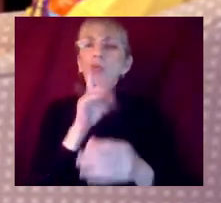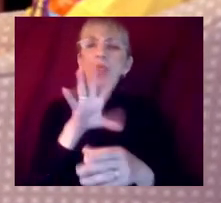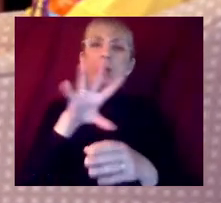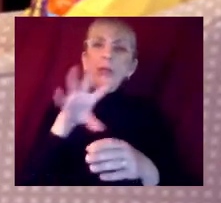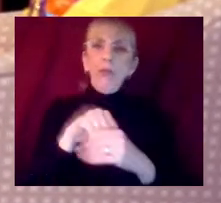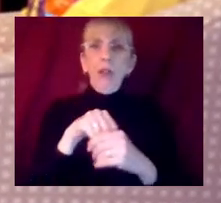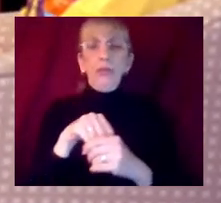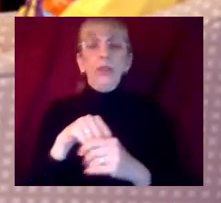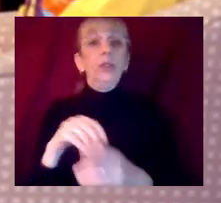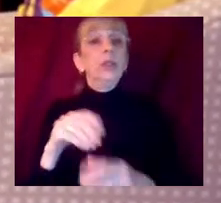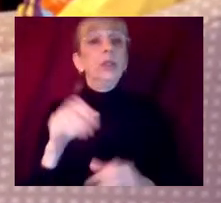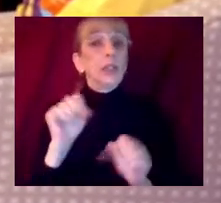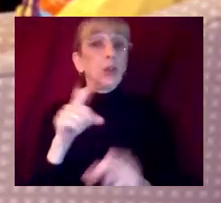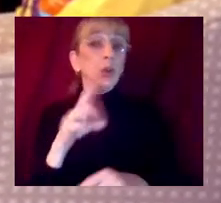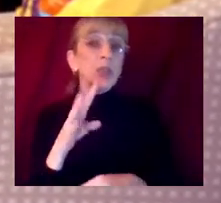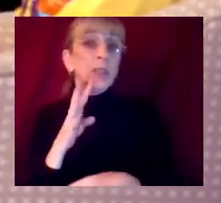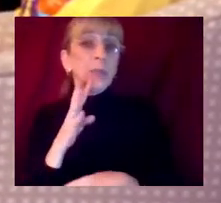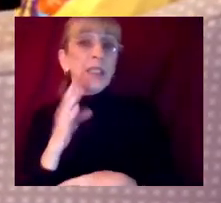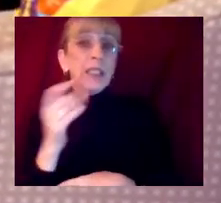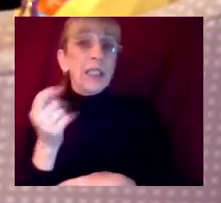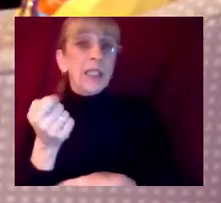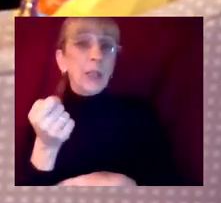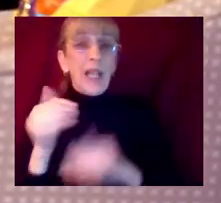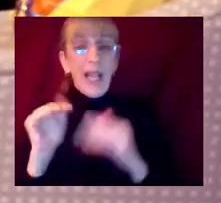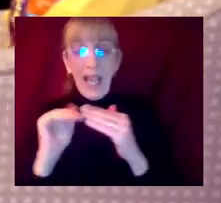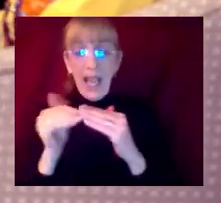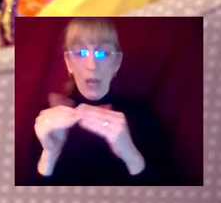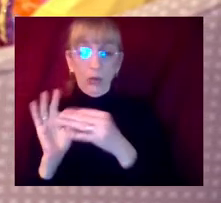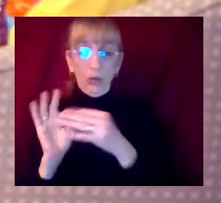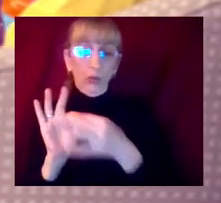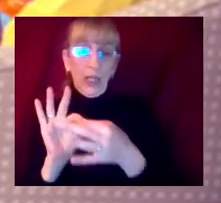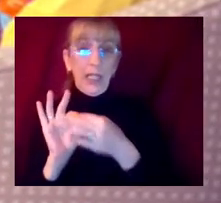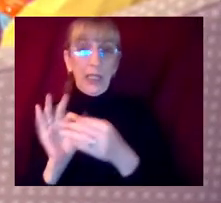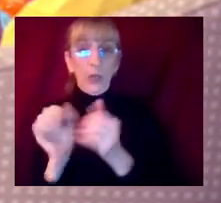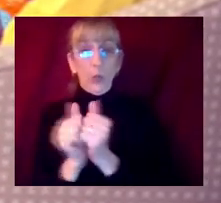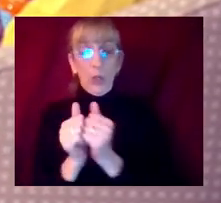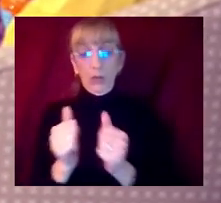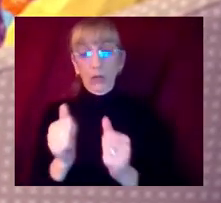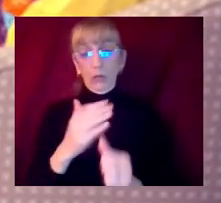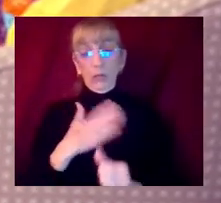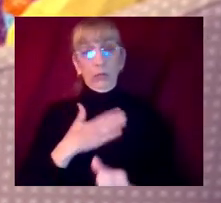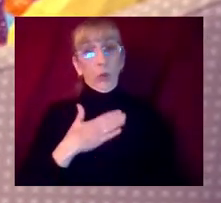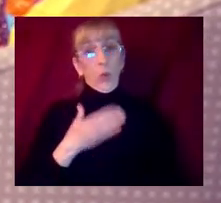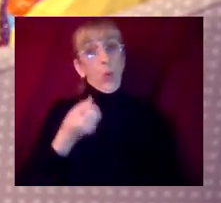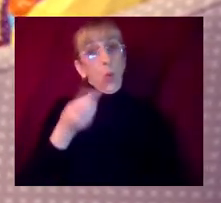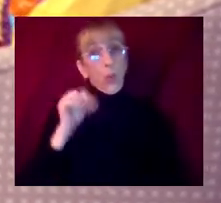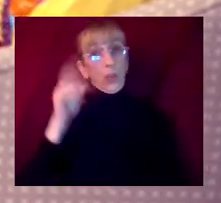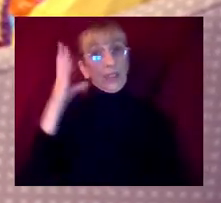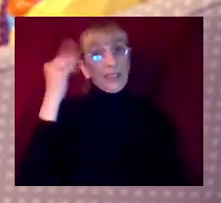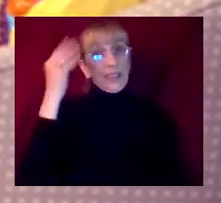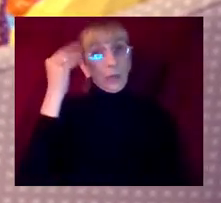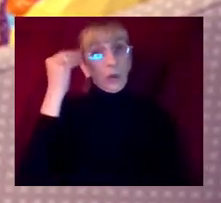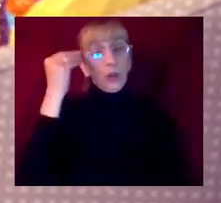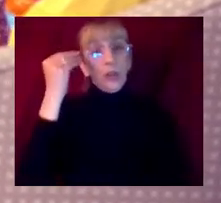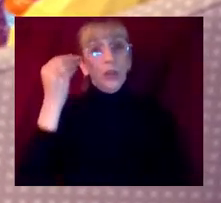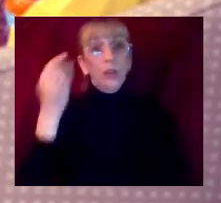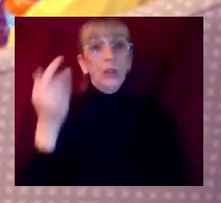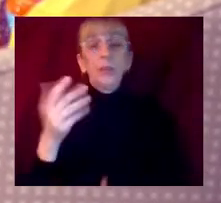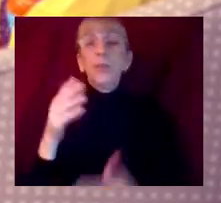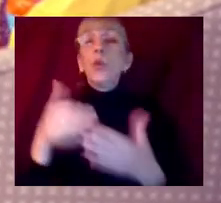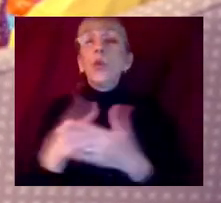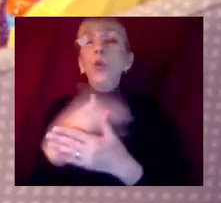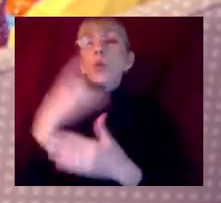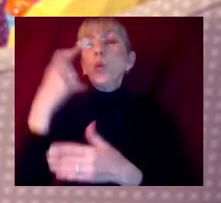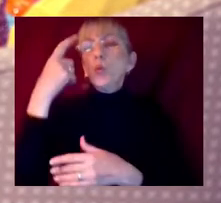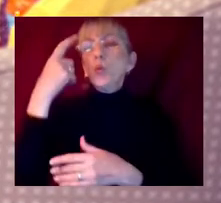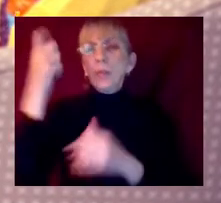little about how the philanthropy relates to your own experience. And it's way too early, as you said, with new dreams every day, it's way too early